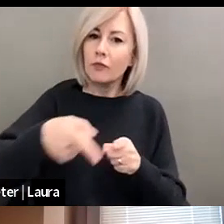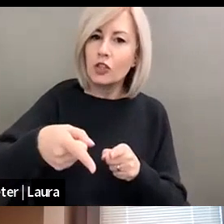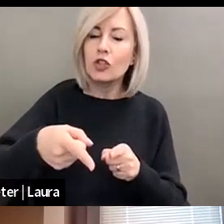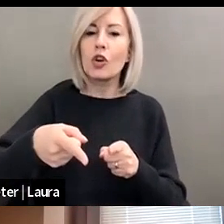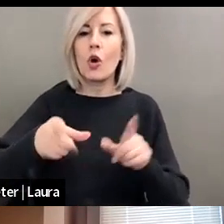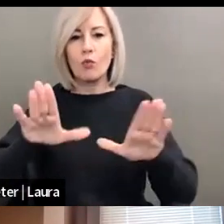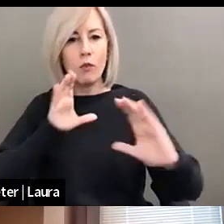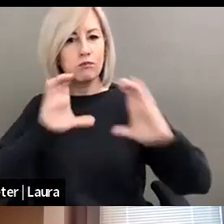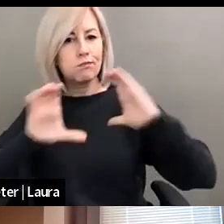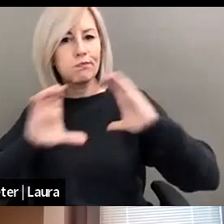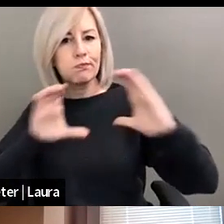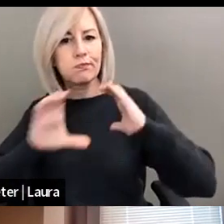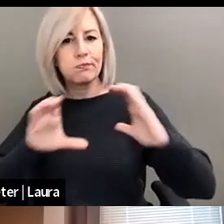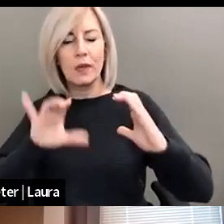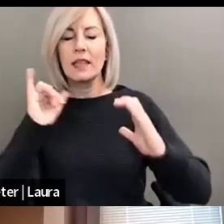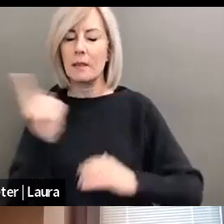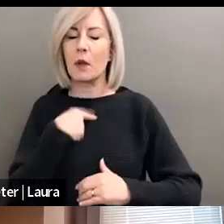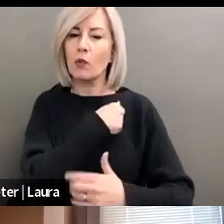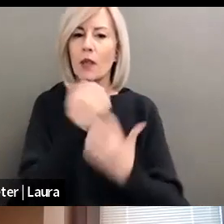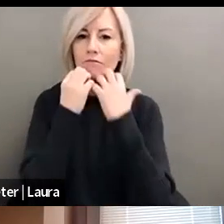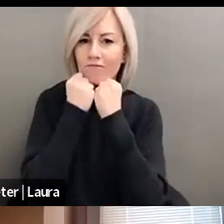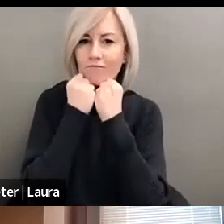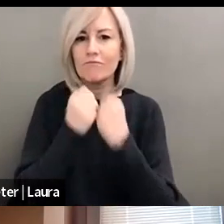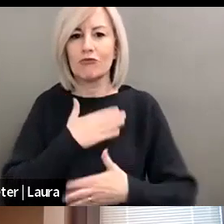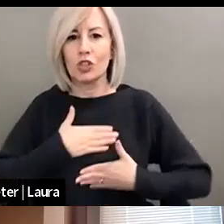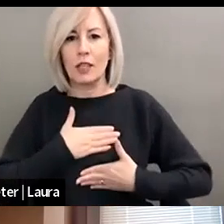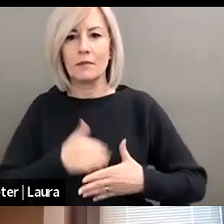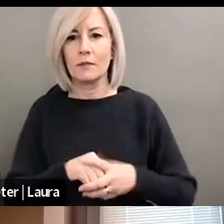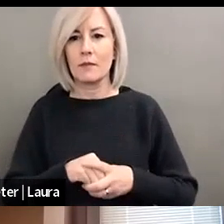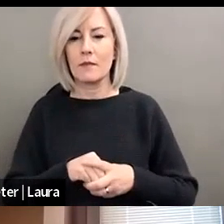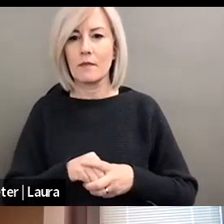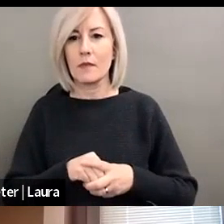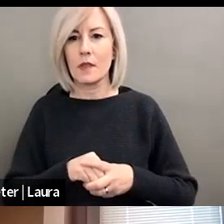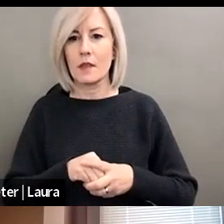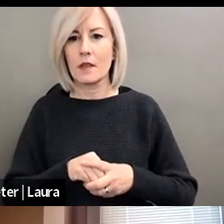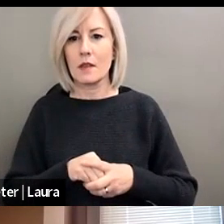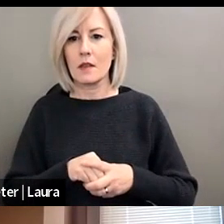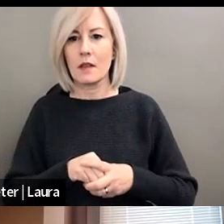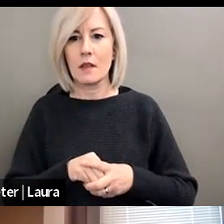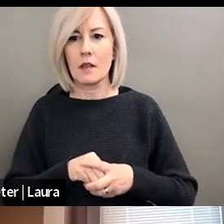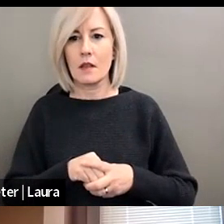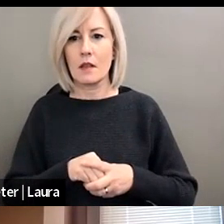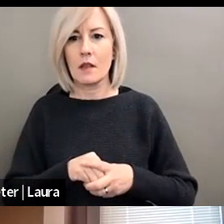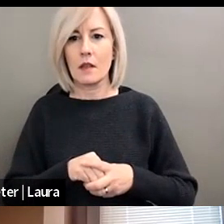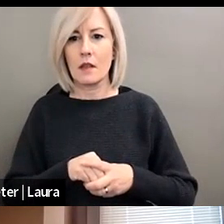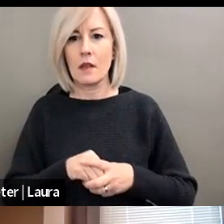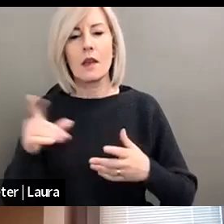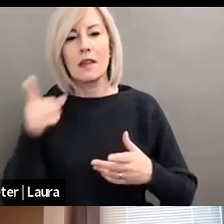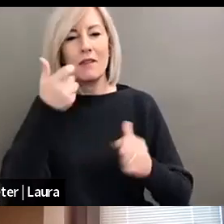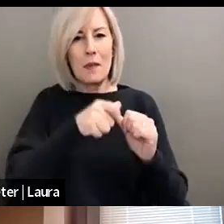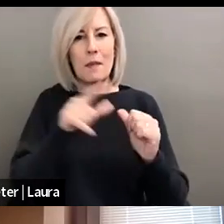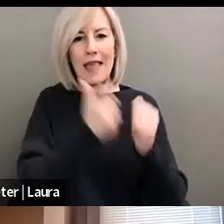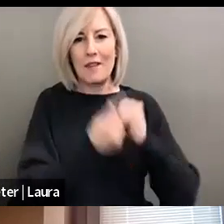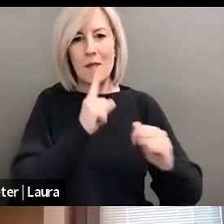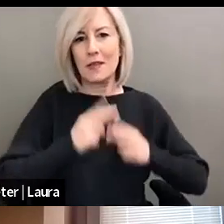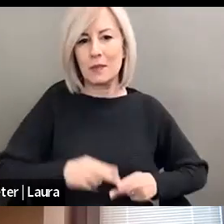wonderful communication is something we really appreciate. And that's an excellent. So even if you disagree, you remember that they're human. So sorry, Liz,